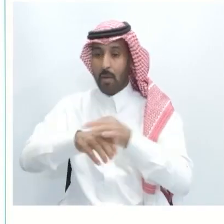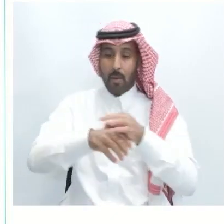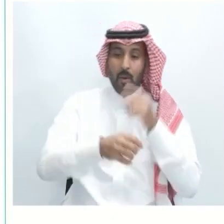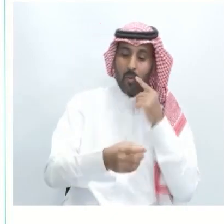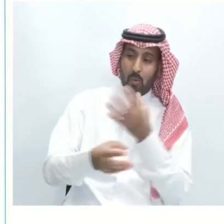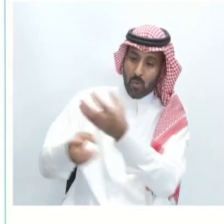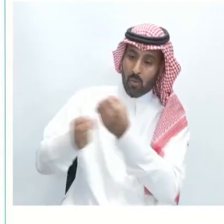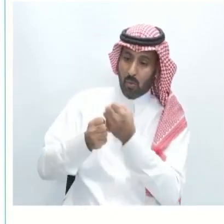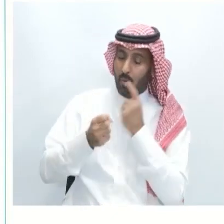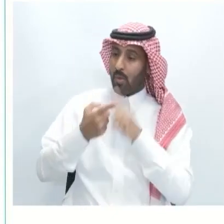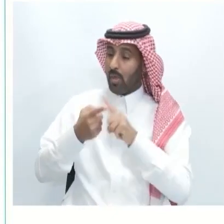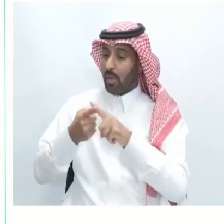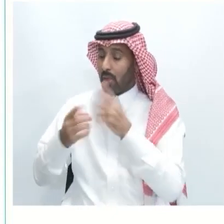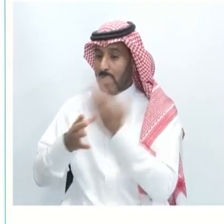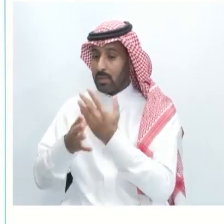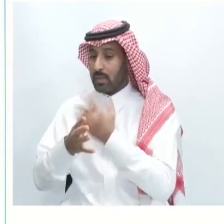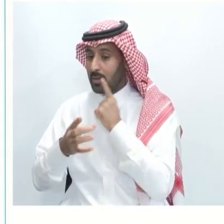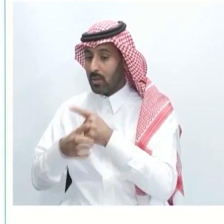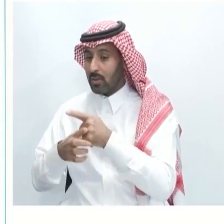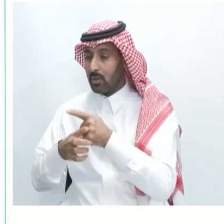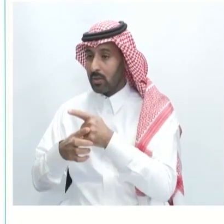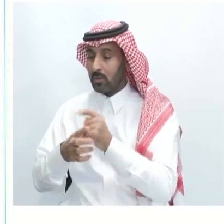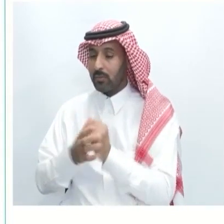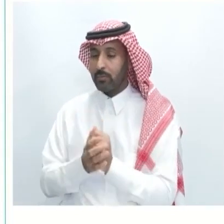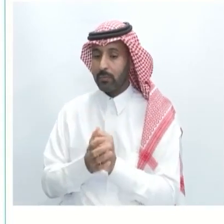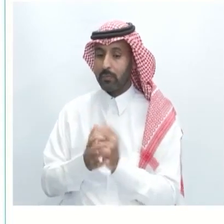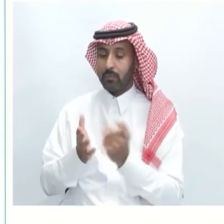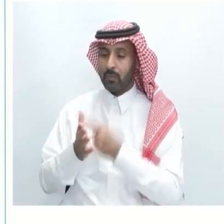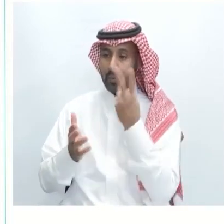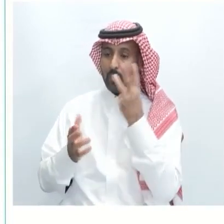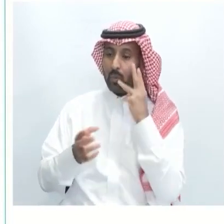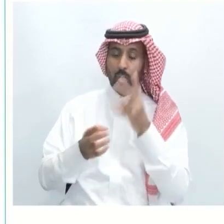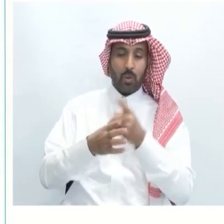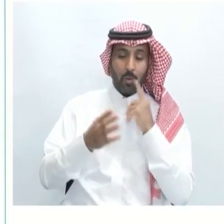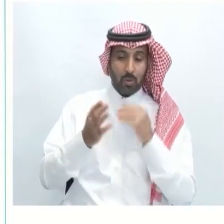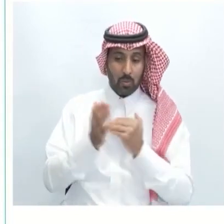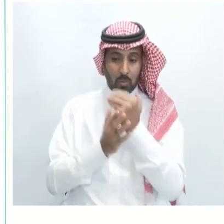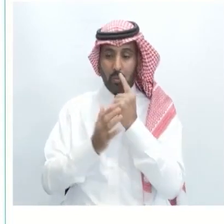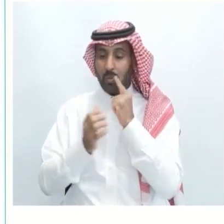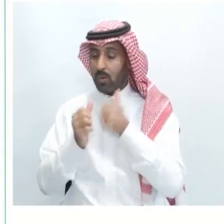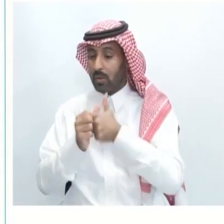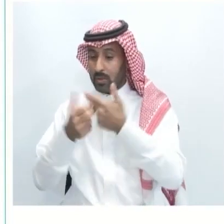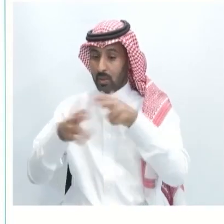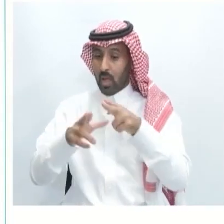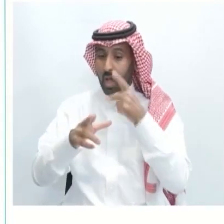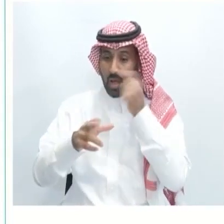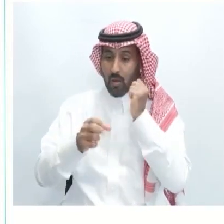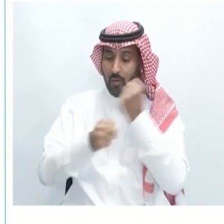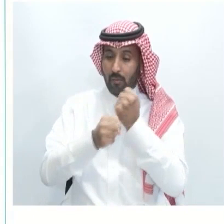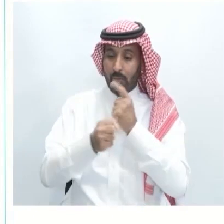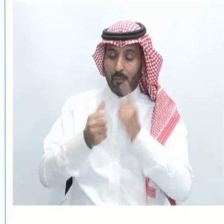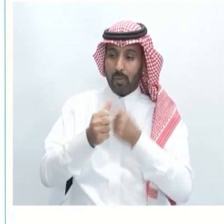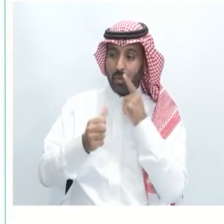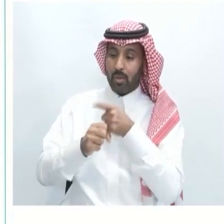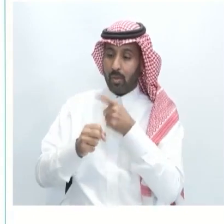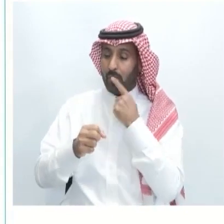the excitement of their job as reasons for their job satisfaction. The third most satisfying job, according to the survey,